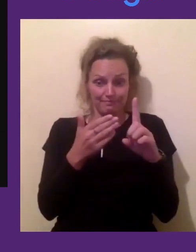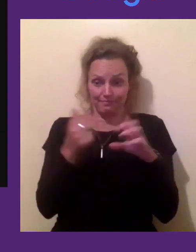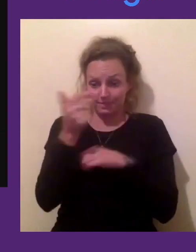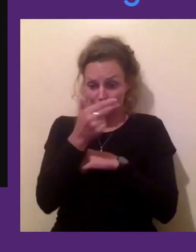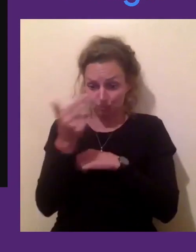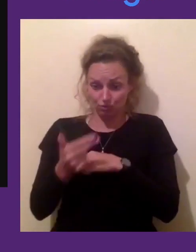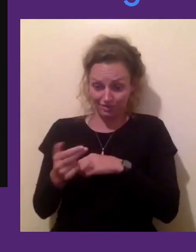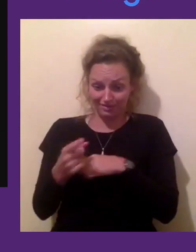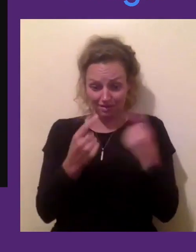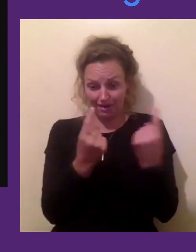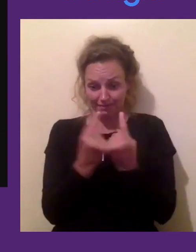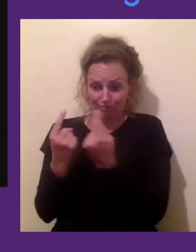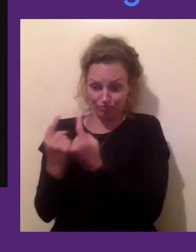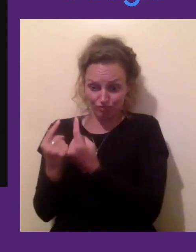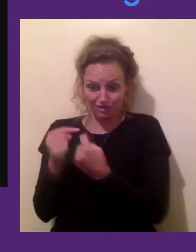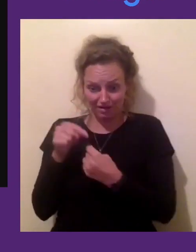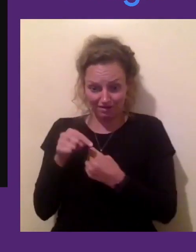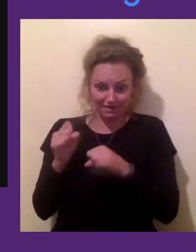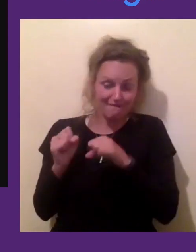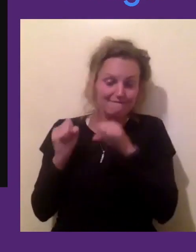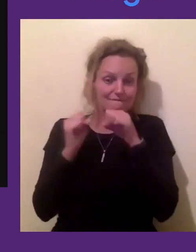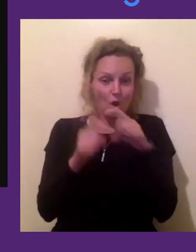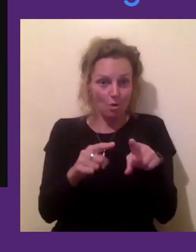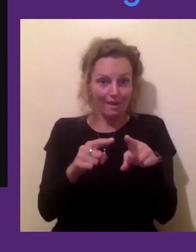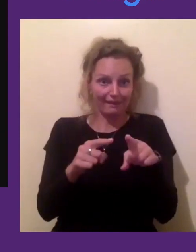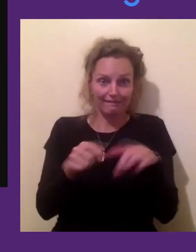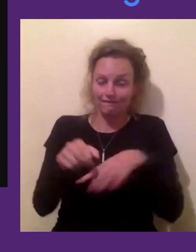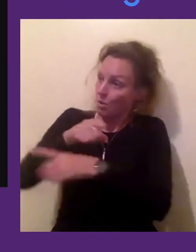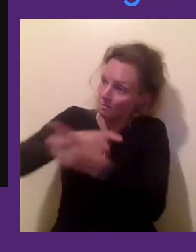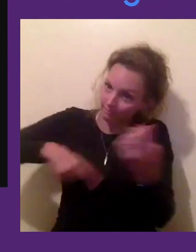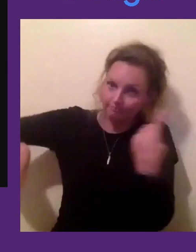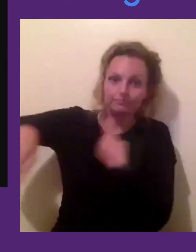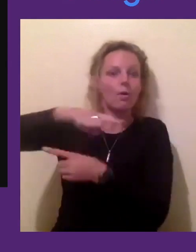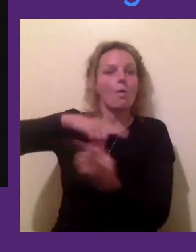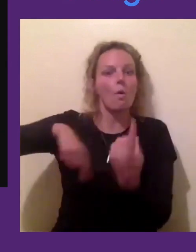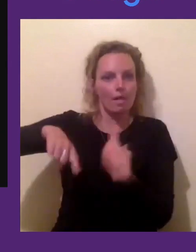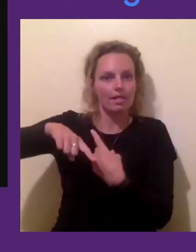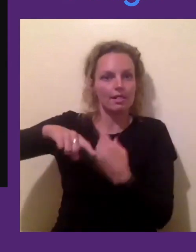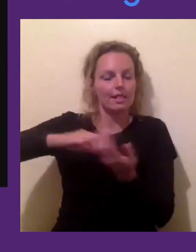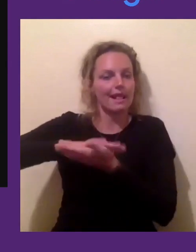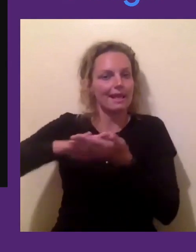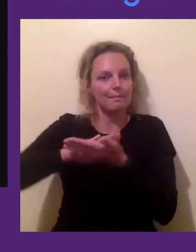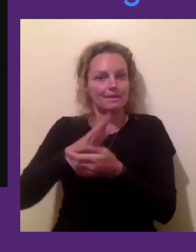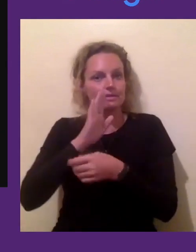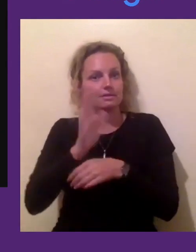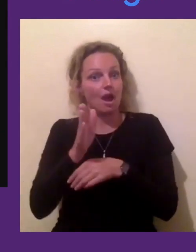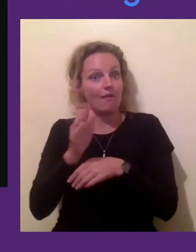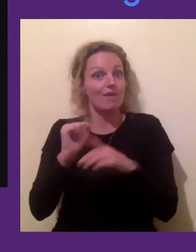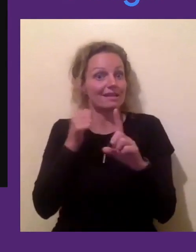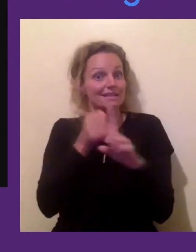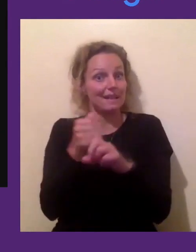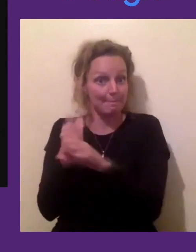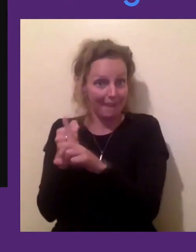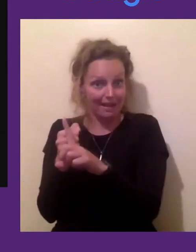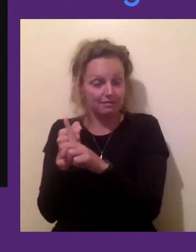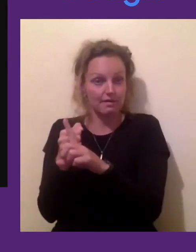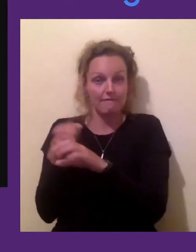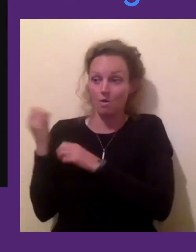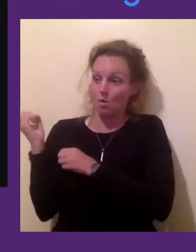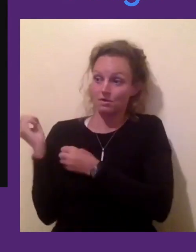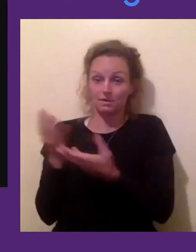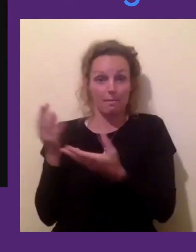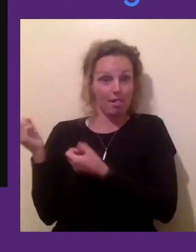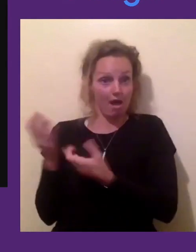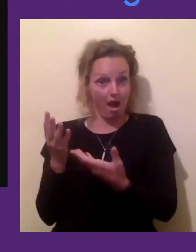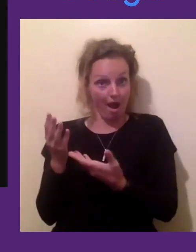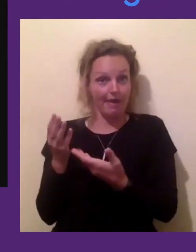approach, to measure the direct and indirect impact together with influence on supply chain and business ecosystems. I'm going to